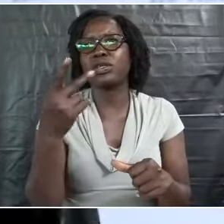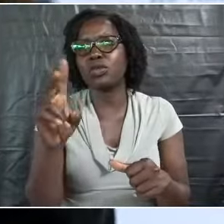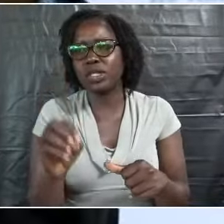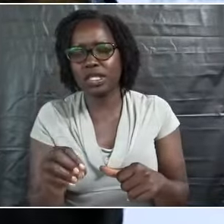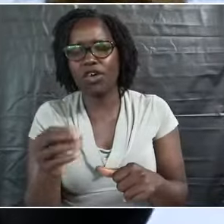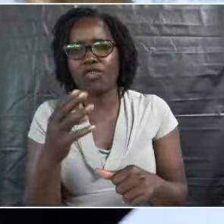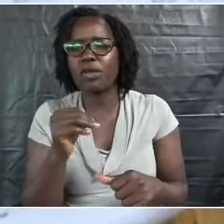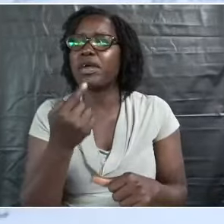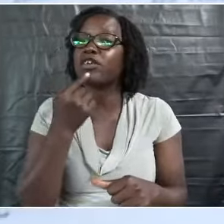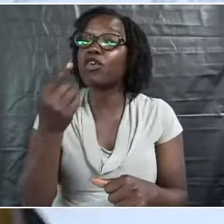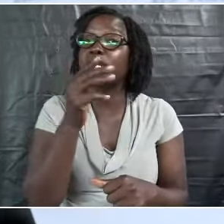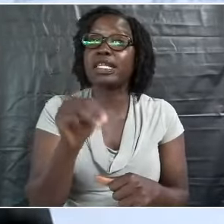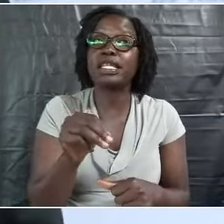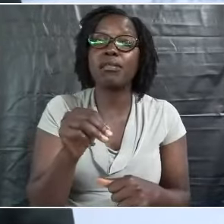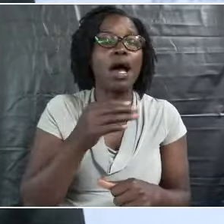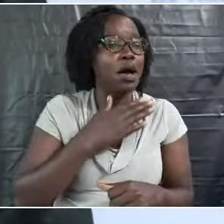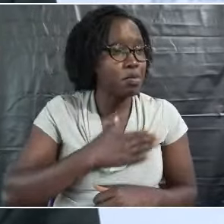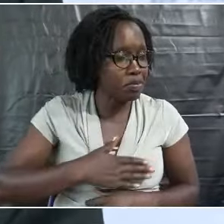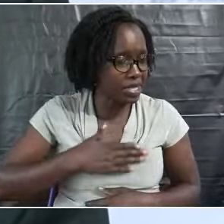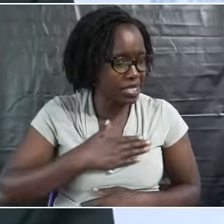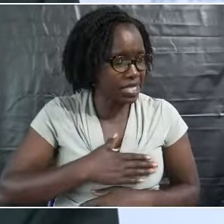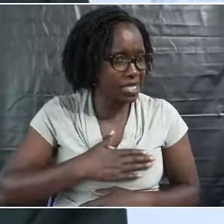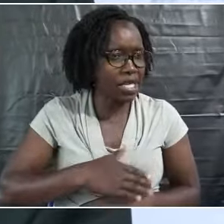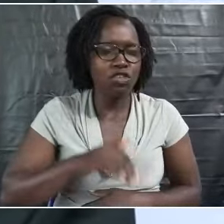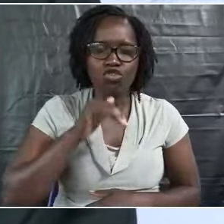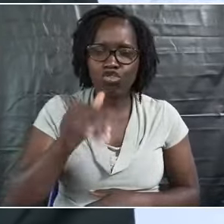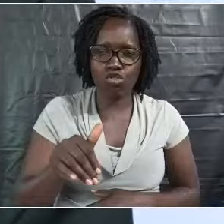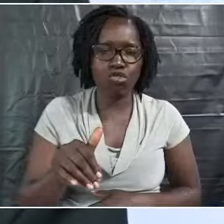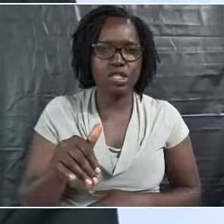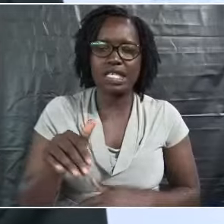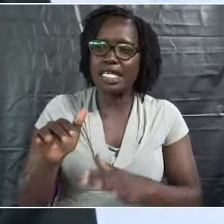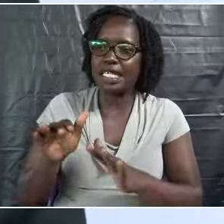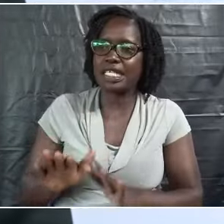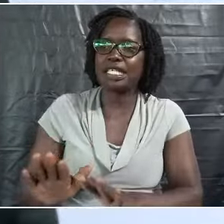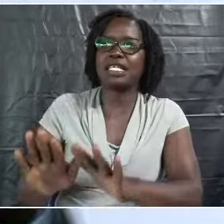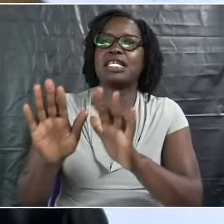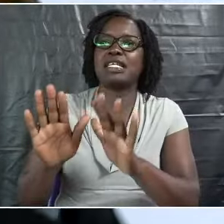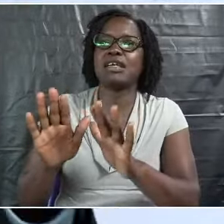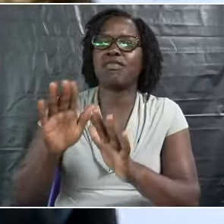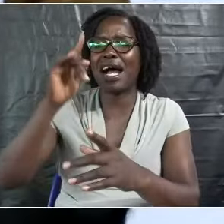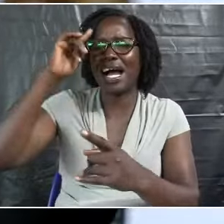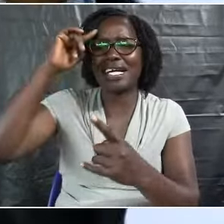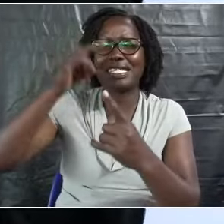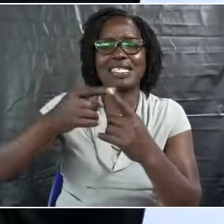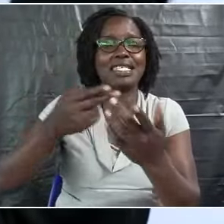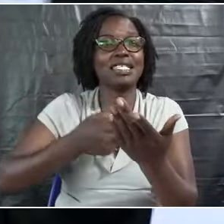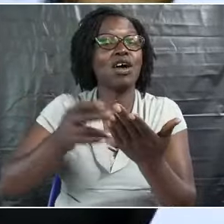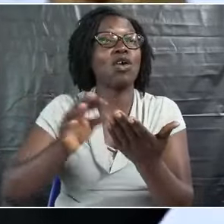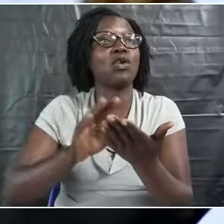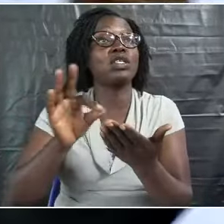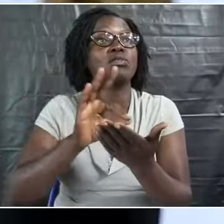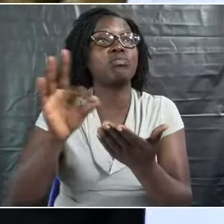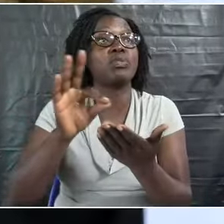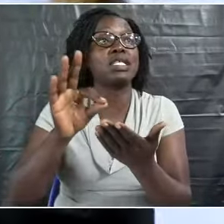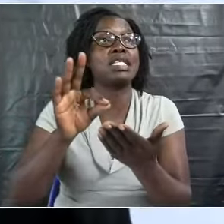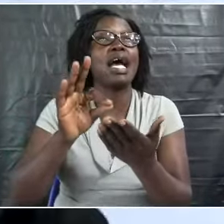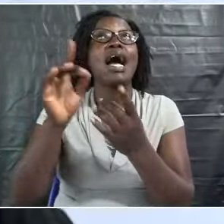had directed them, please don't leave until the Holy Spirit